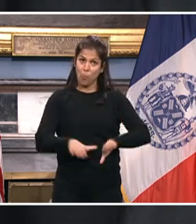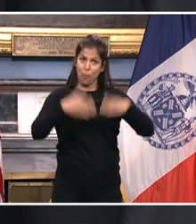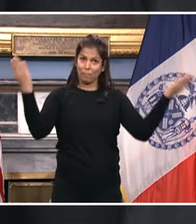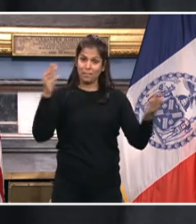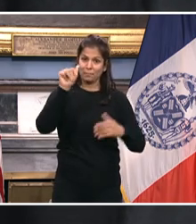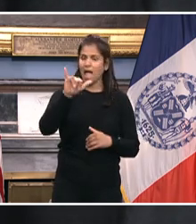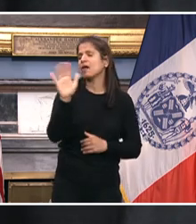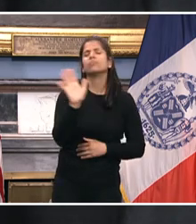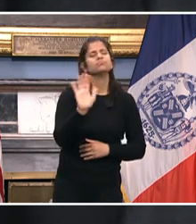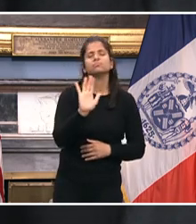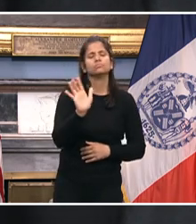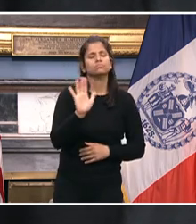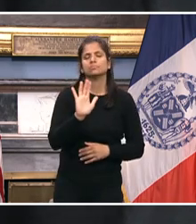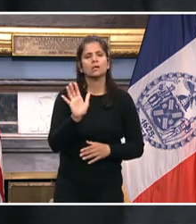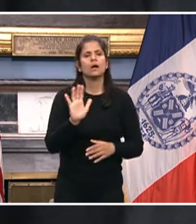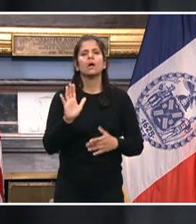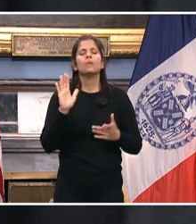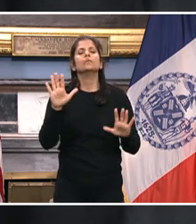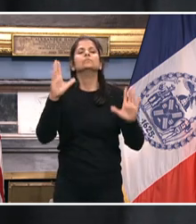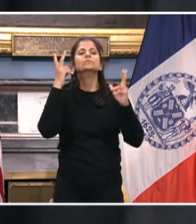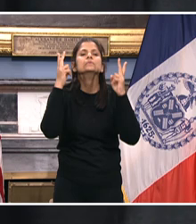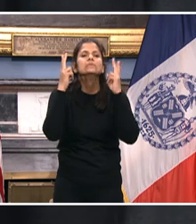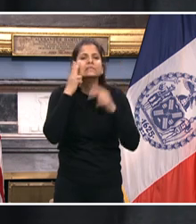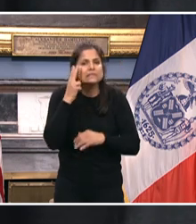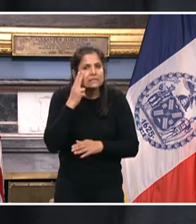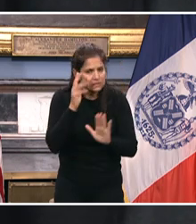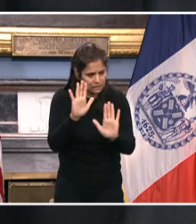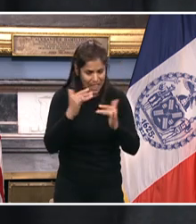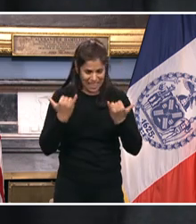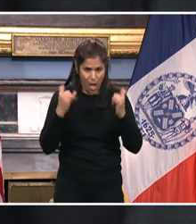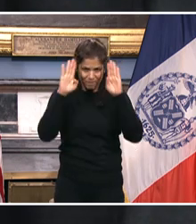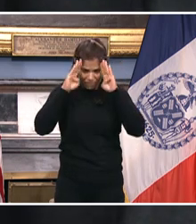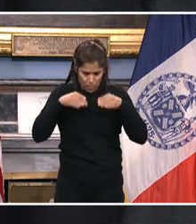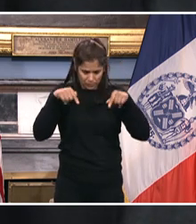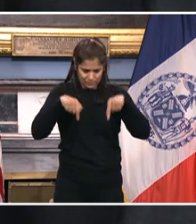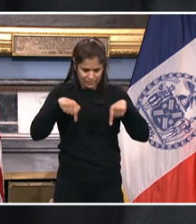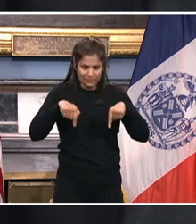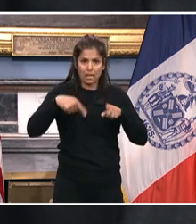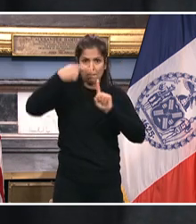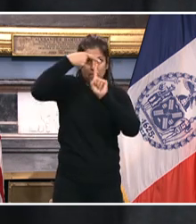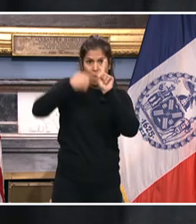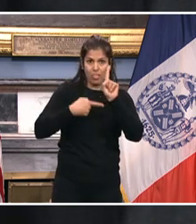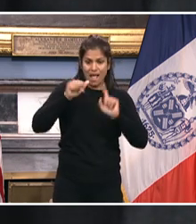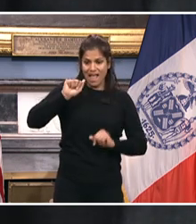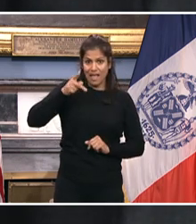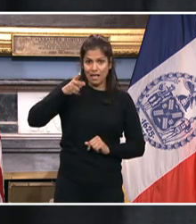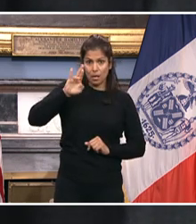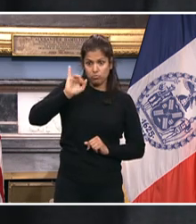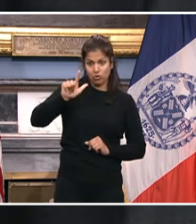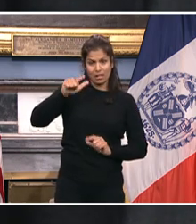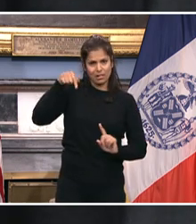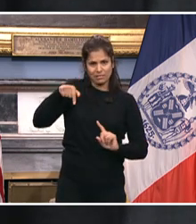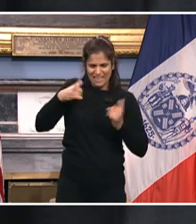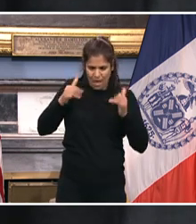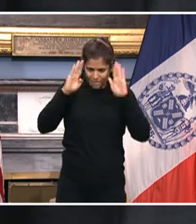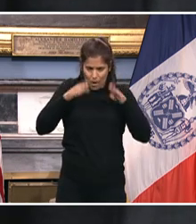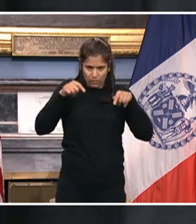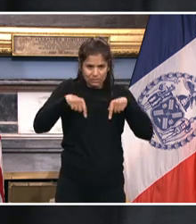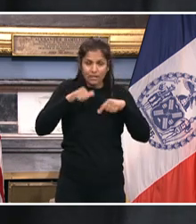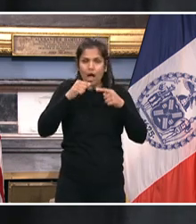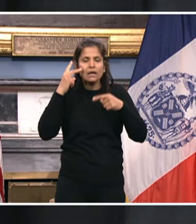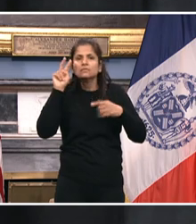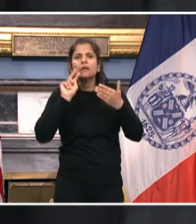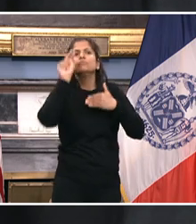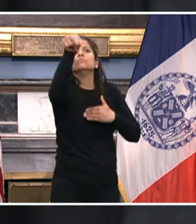number of additional hospitalizations lowered and the number of additional ventilators we